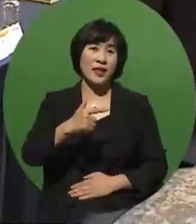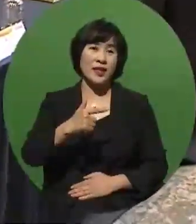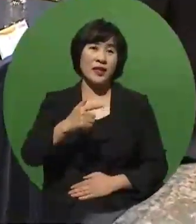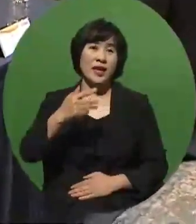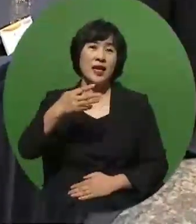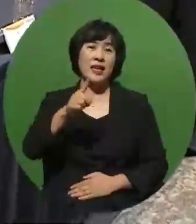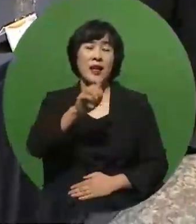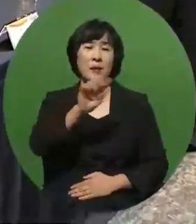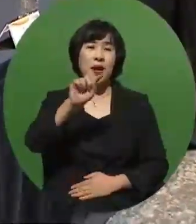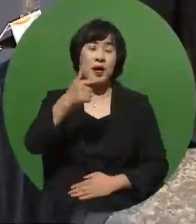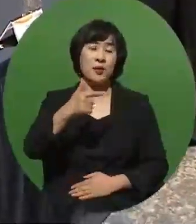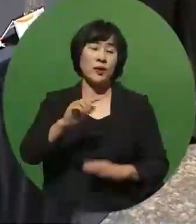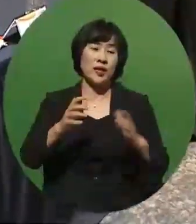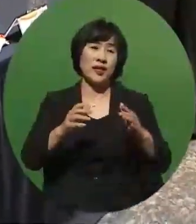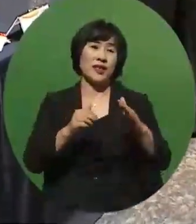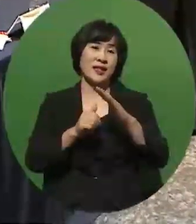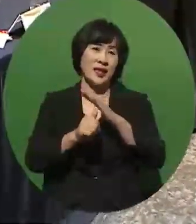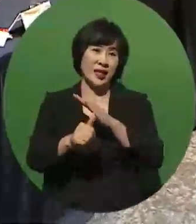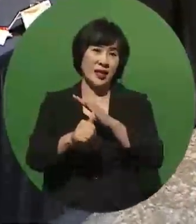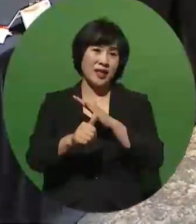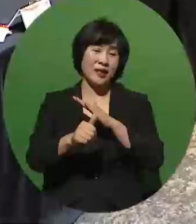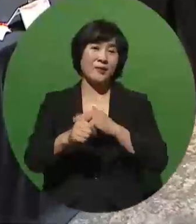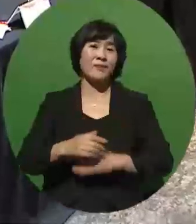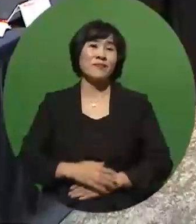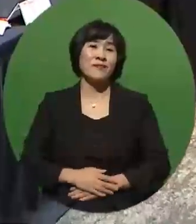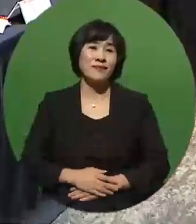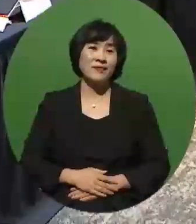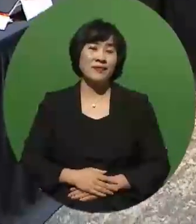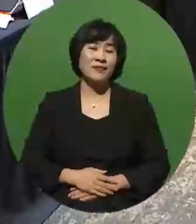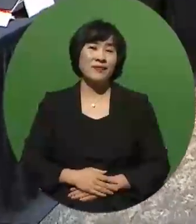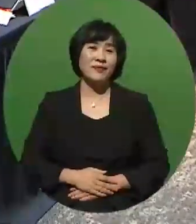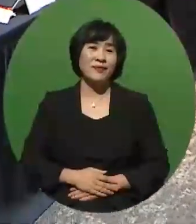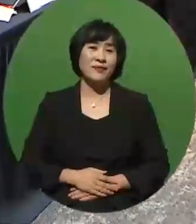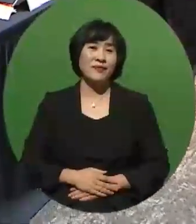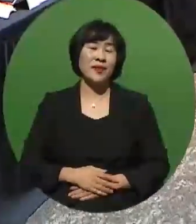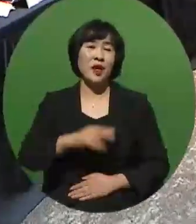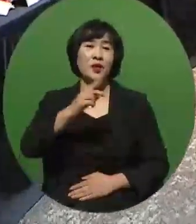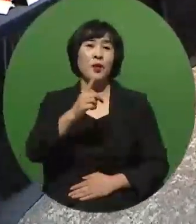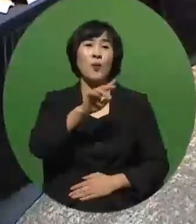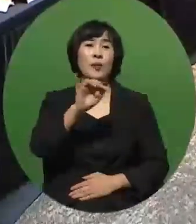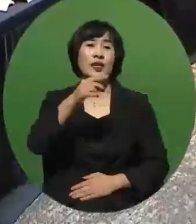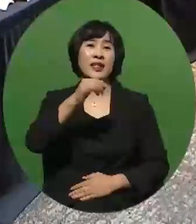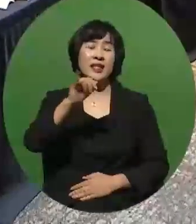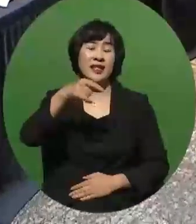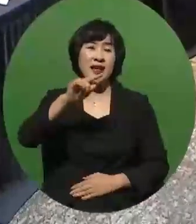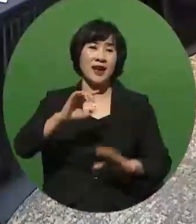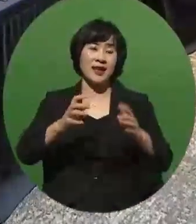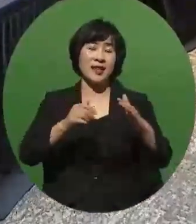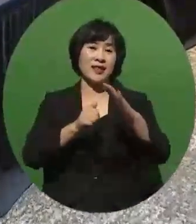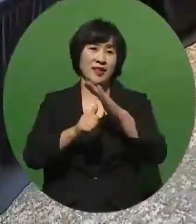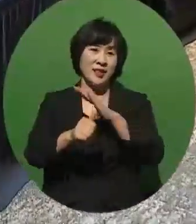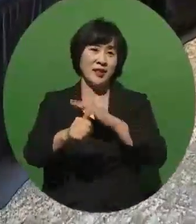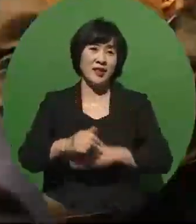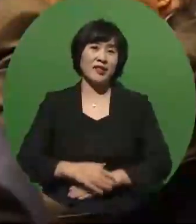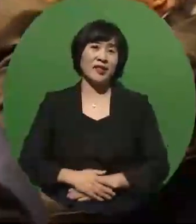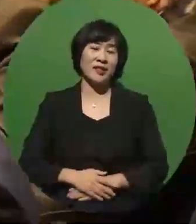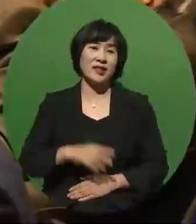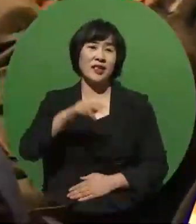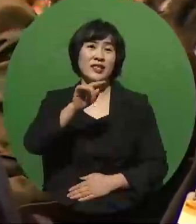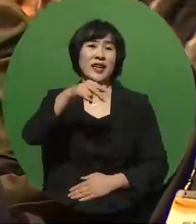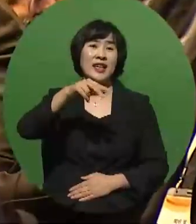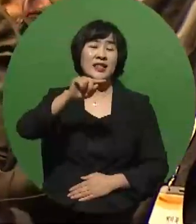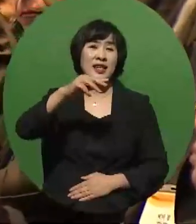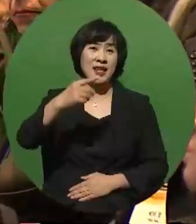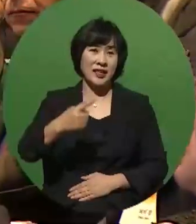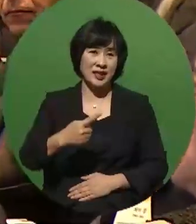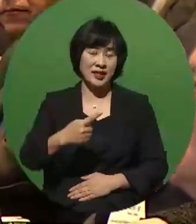Ambassador Antoine Azam of Lebanon, Ambassador Federico Alberto Cumeo Camillo of Dominican